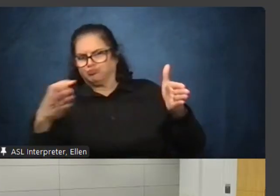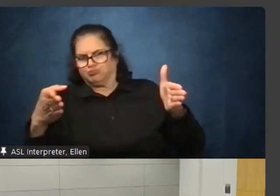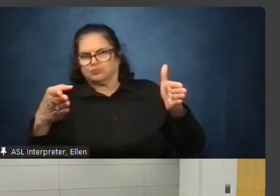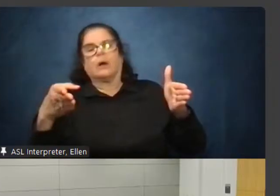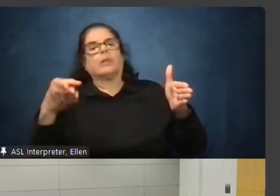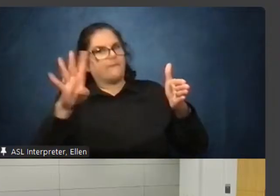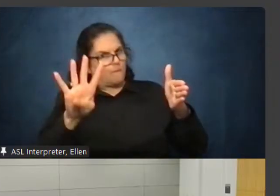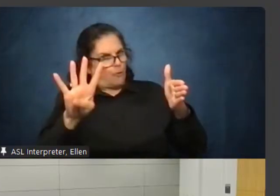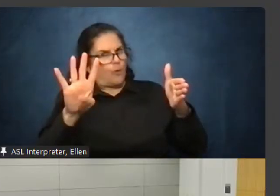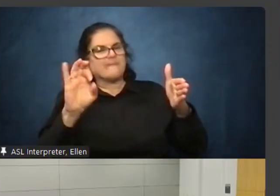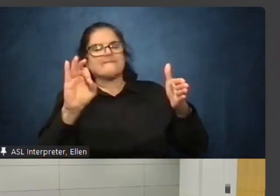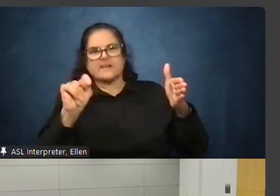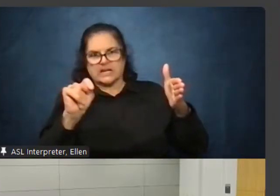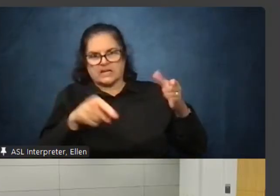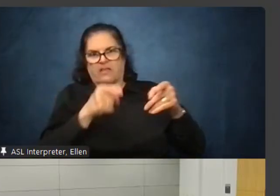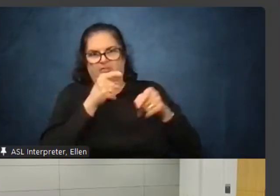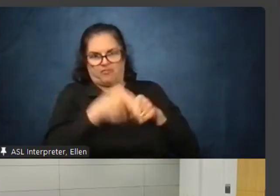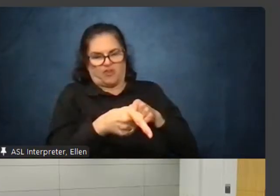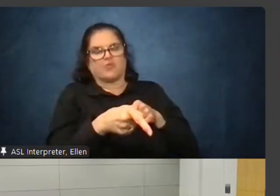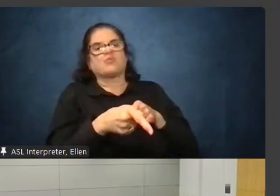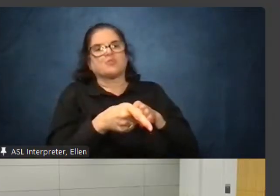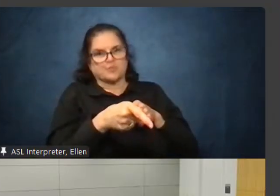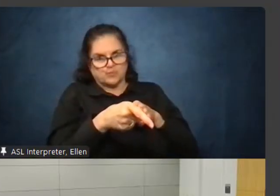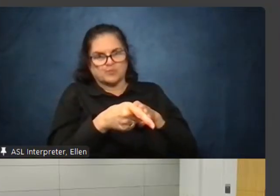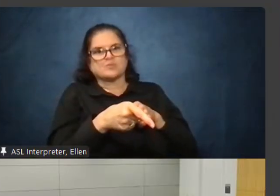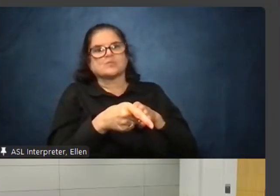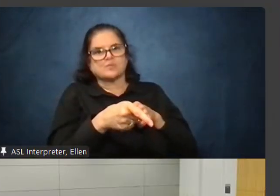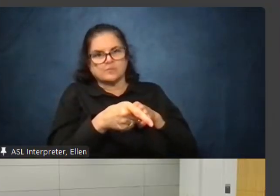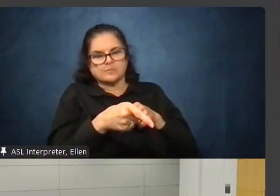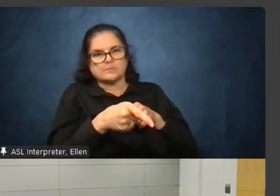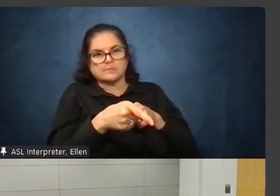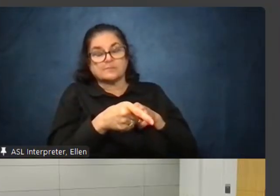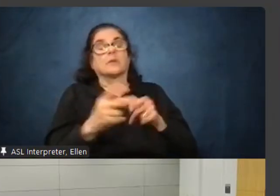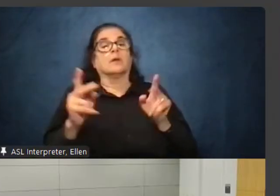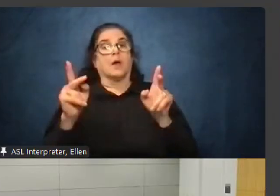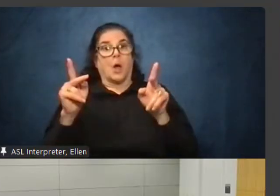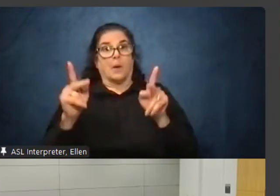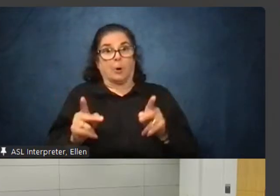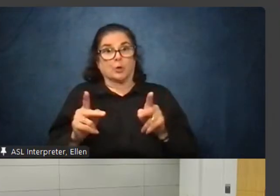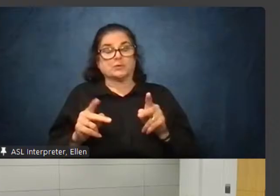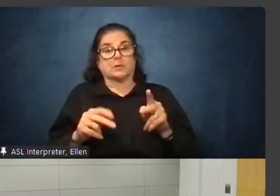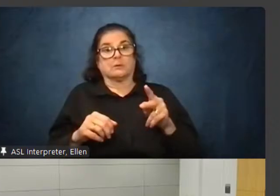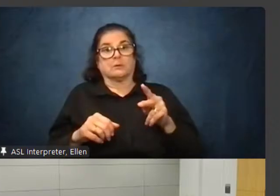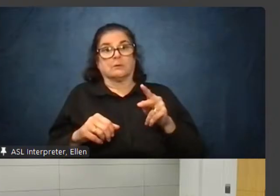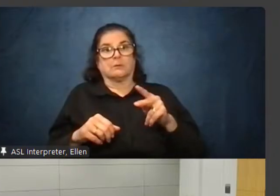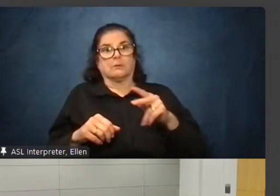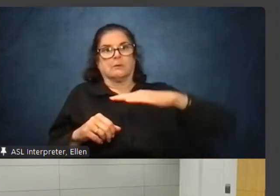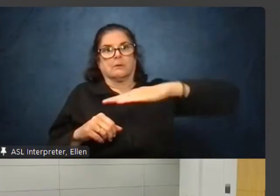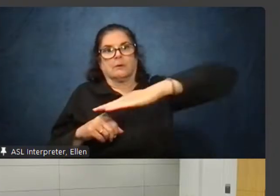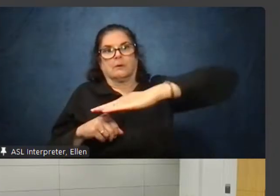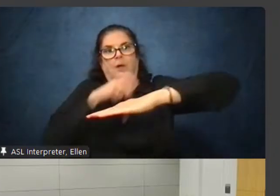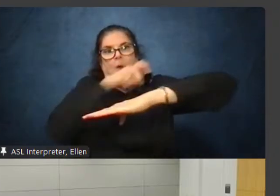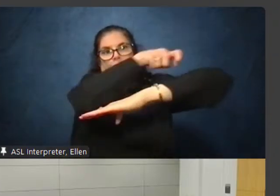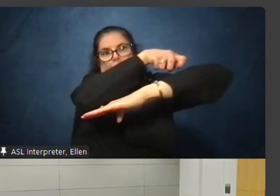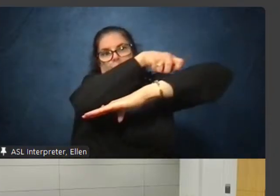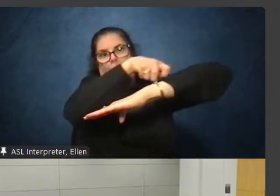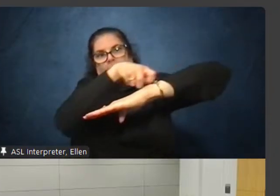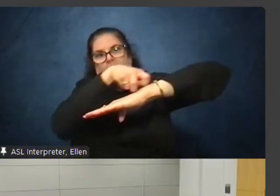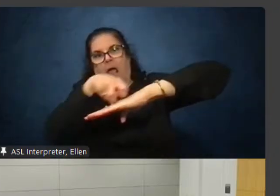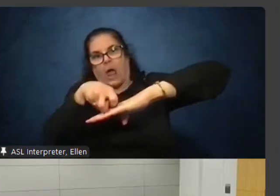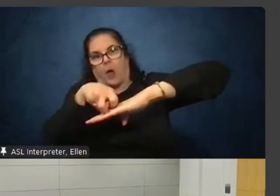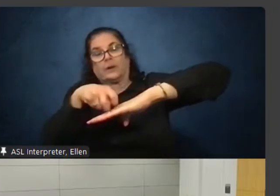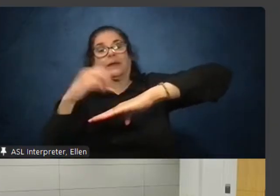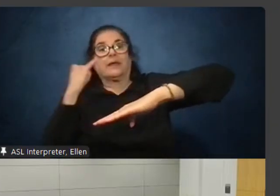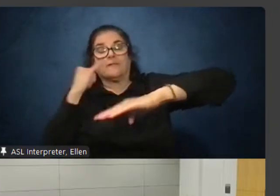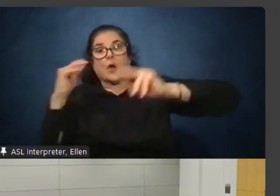space there. And as a person rolling out of a bus on that ramp, as well as a person